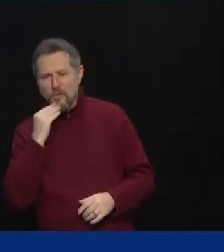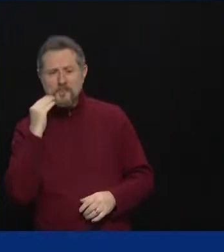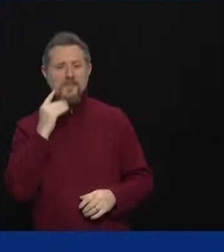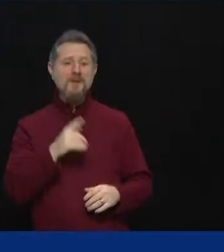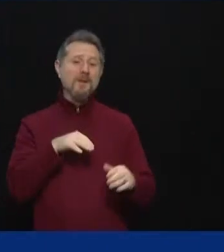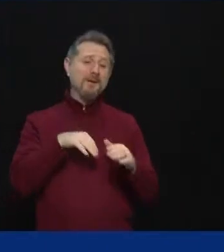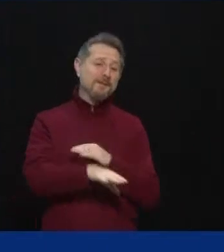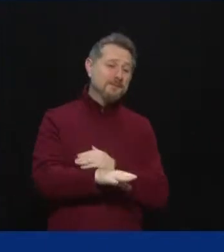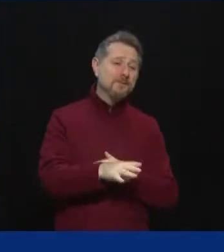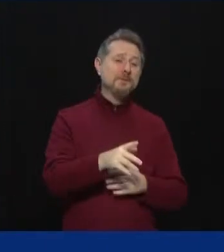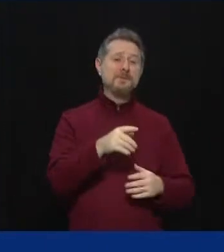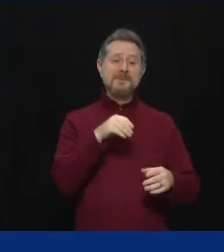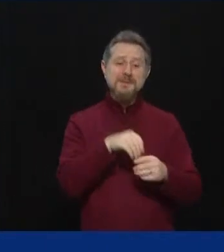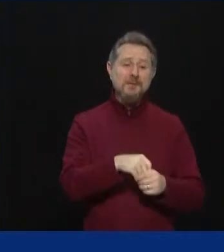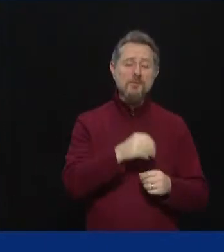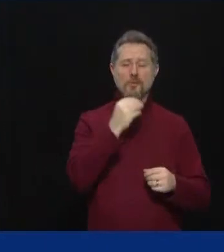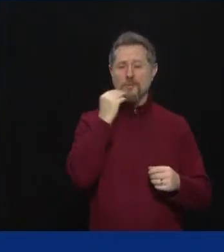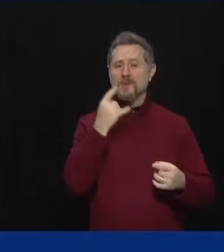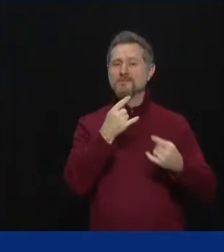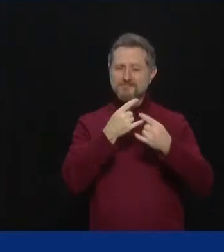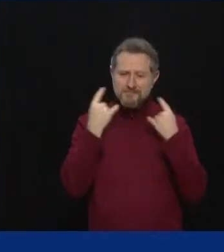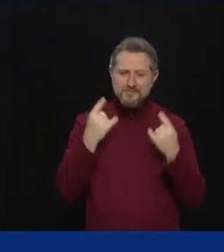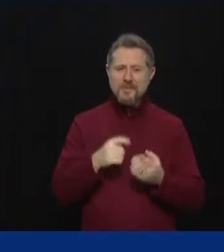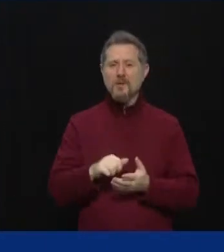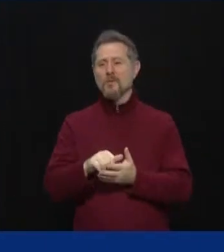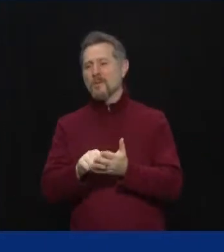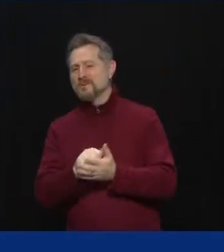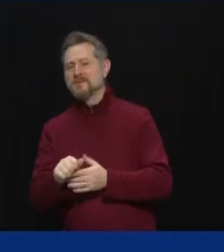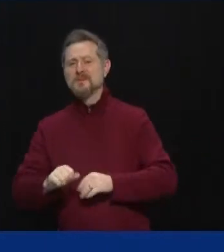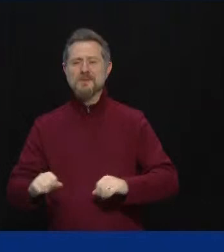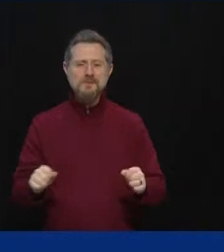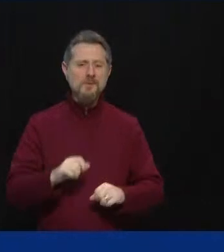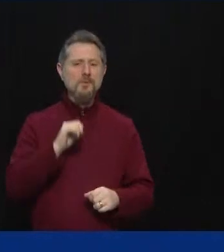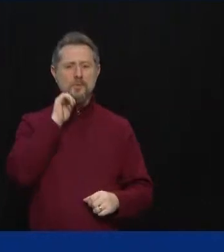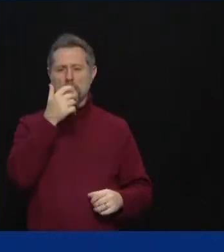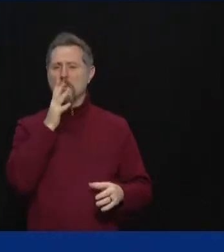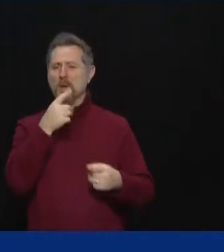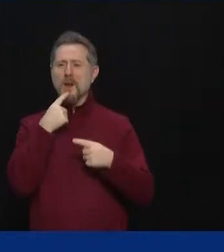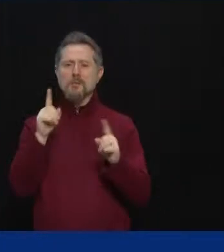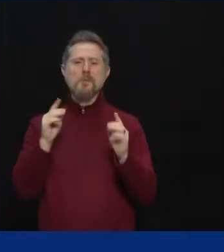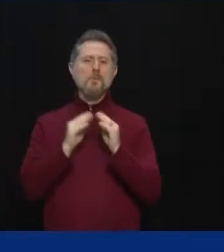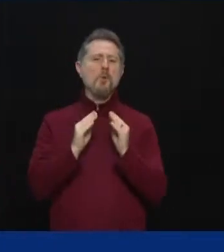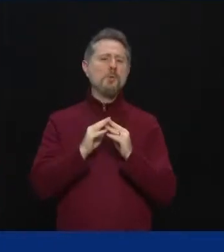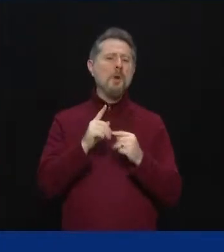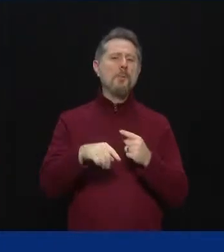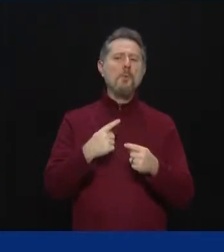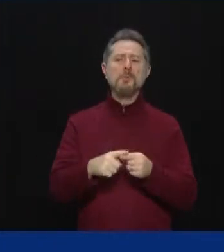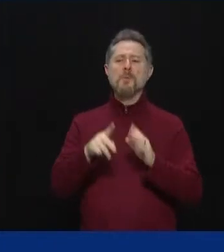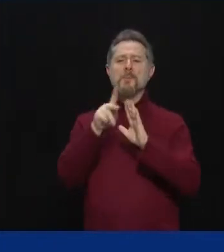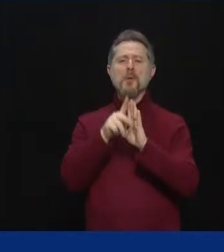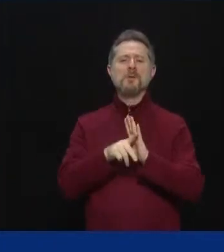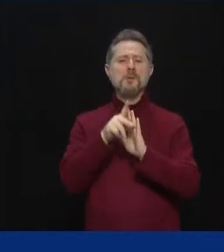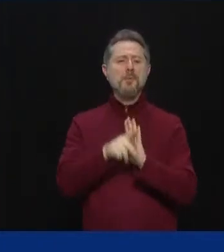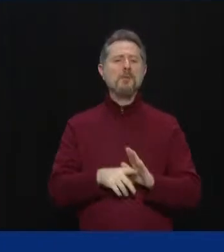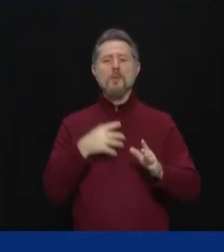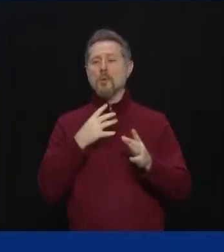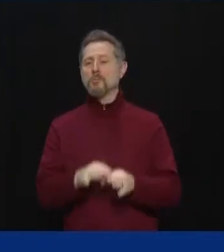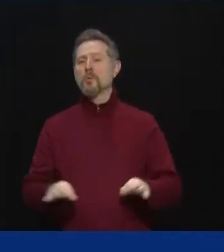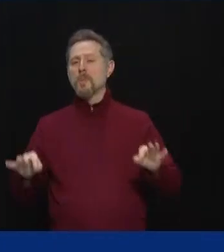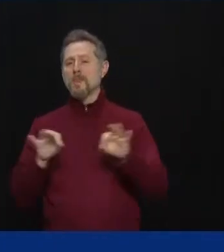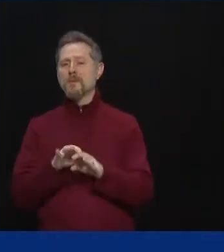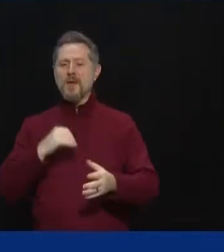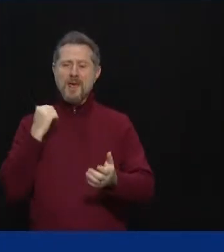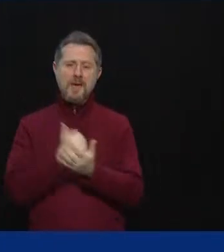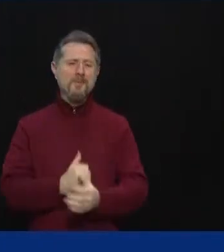places, wash your hands. As I mentioned, I will be making an announcement tomorrow about some policies that we think will be important to help fight